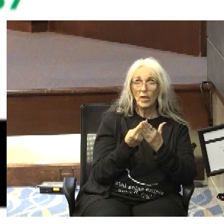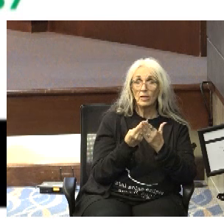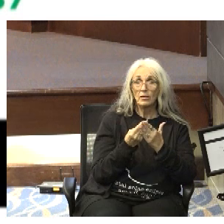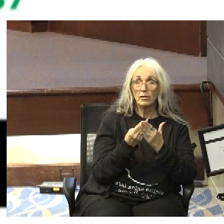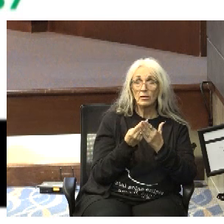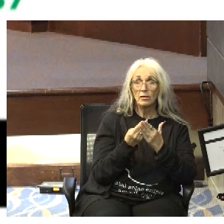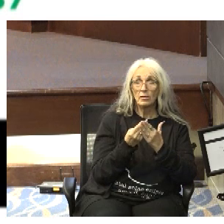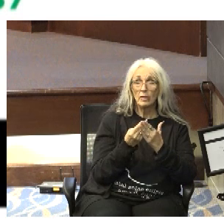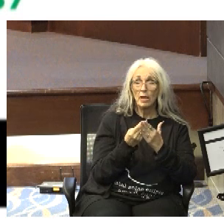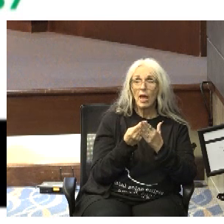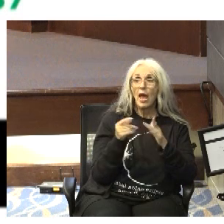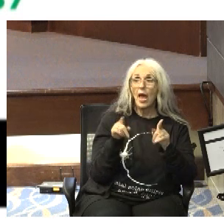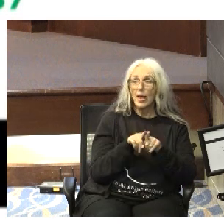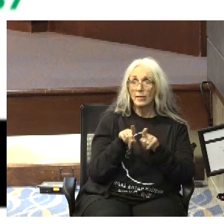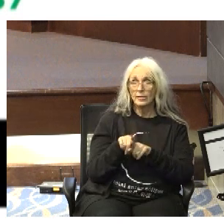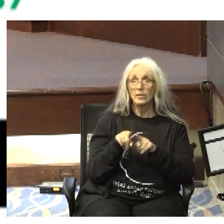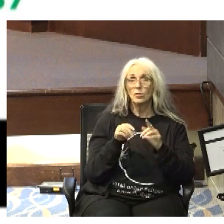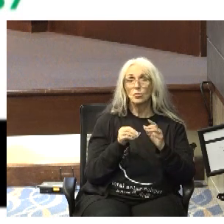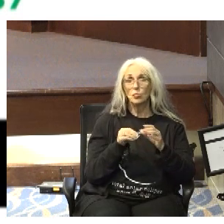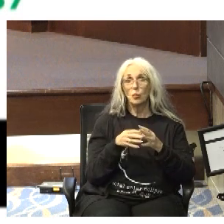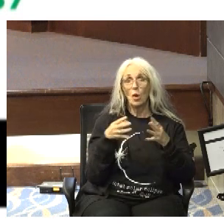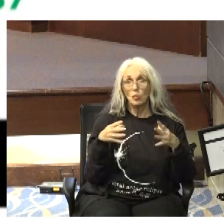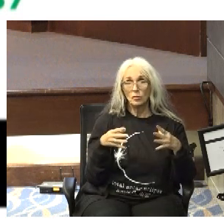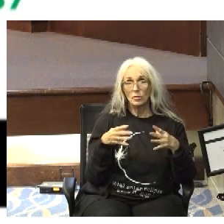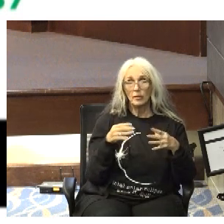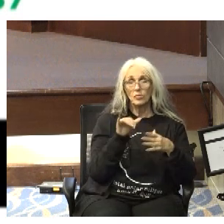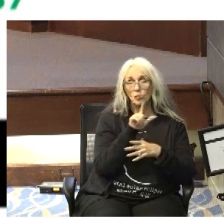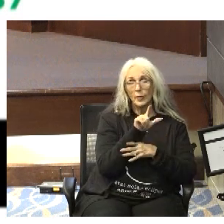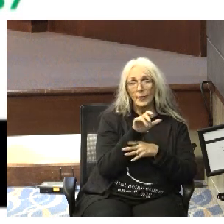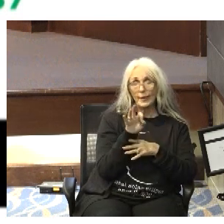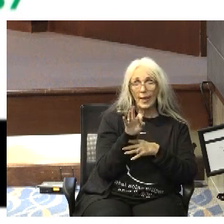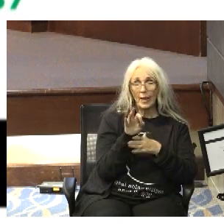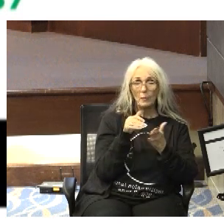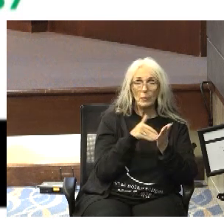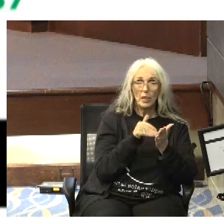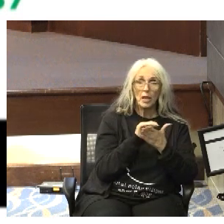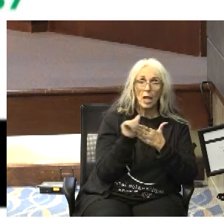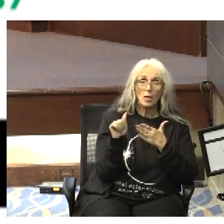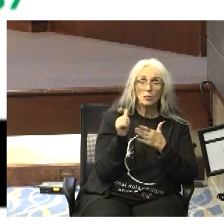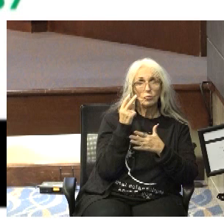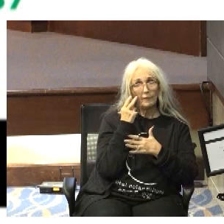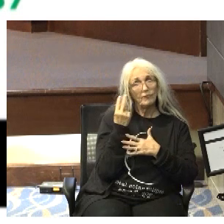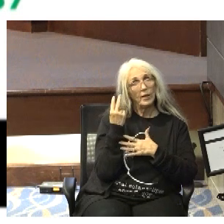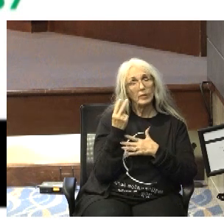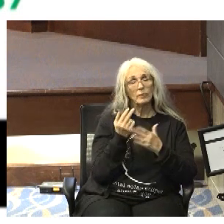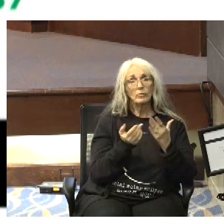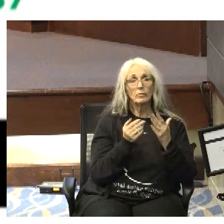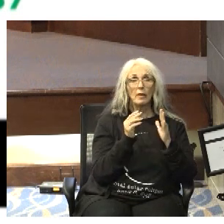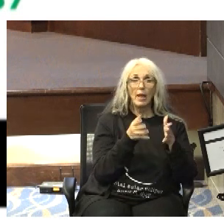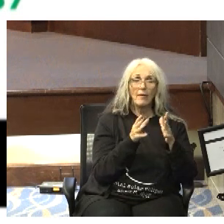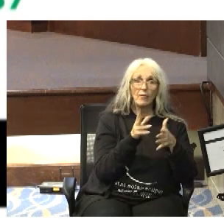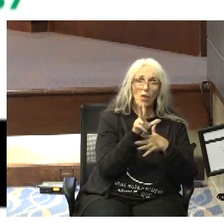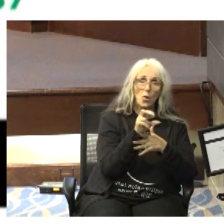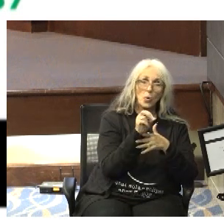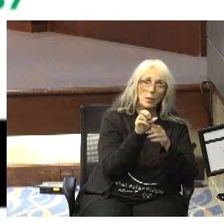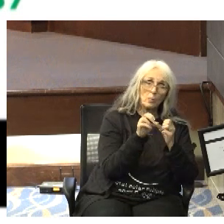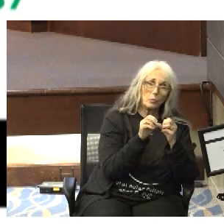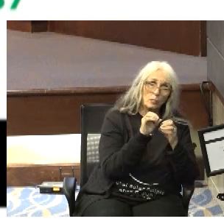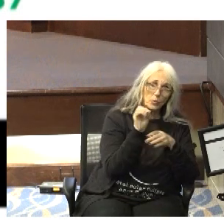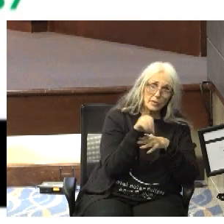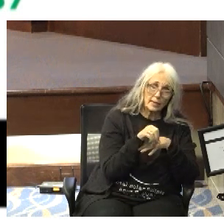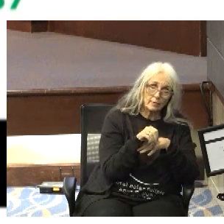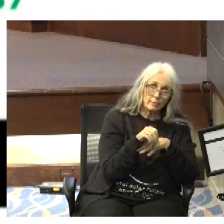increment grows, and that $29 million reflective of that remaining 30% that flows to the general